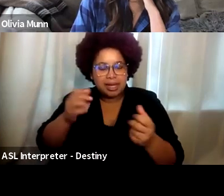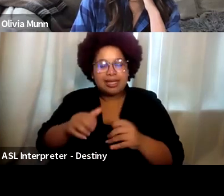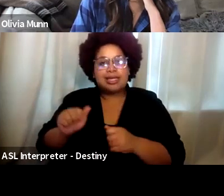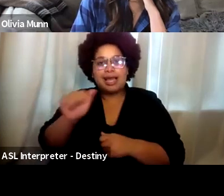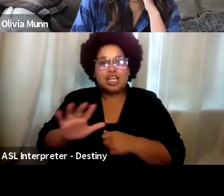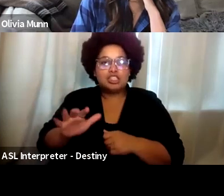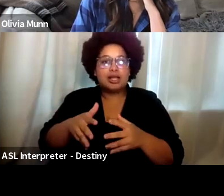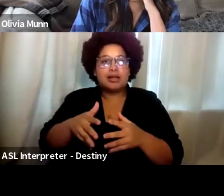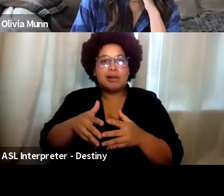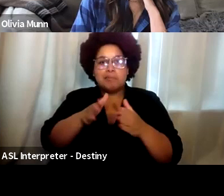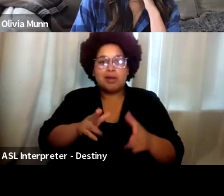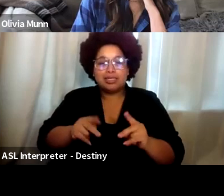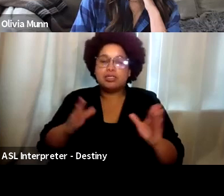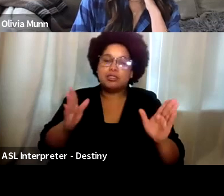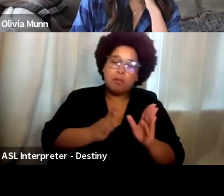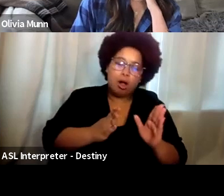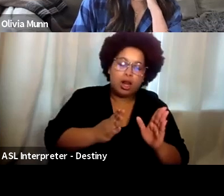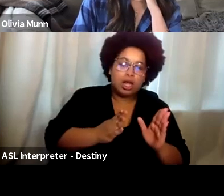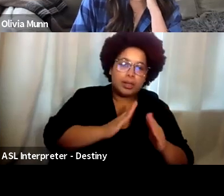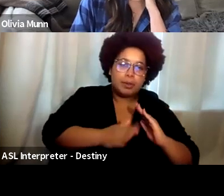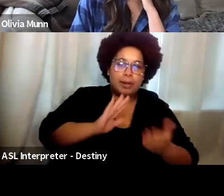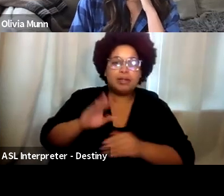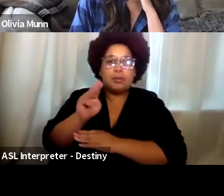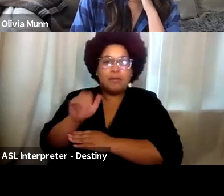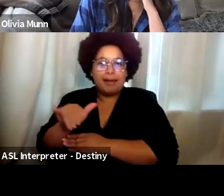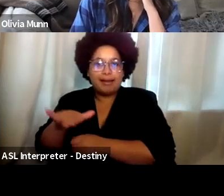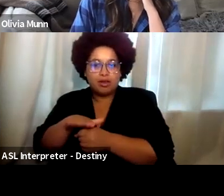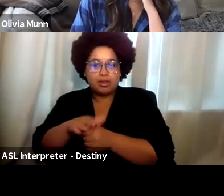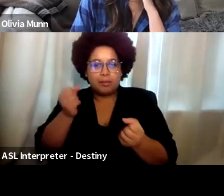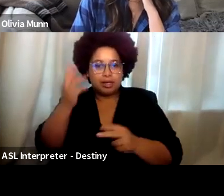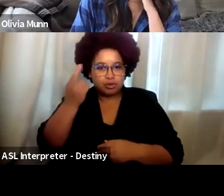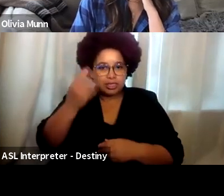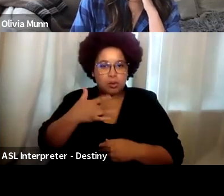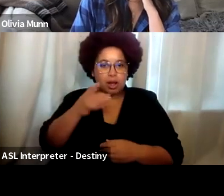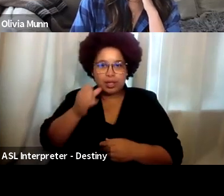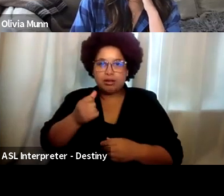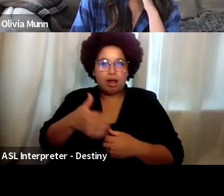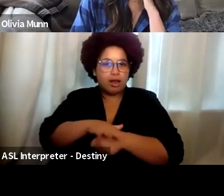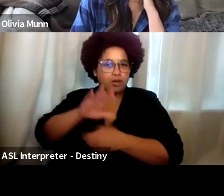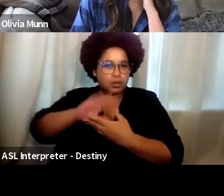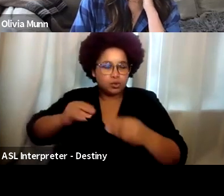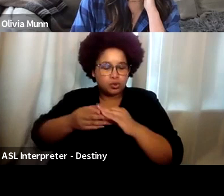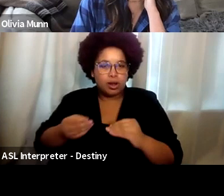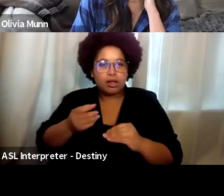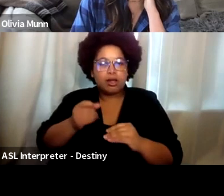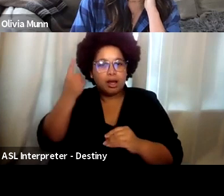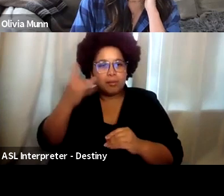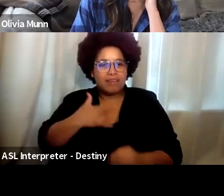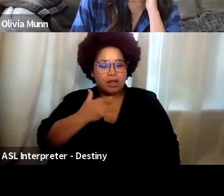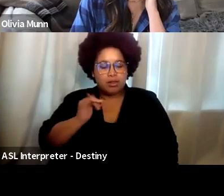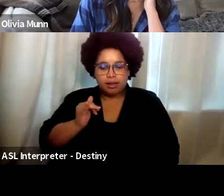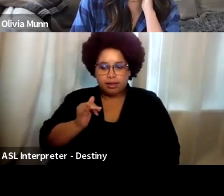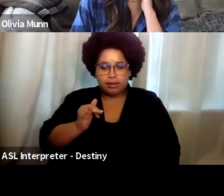Granted, it's a smaller community than, say, in the Bay Area. There were a number of reasons why we didn't cover the story, but I remember feeling